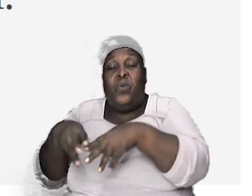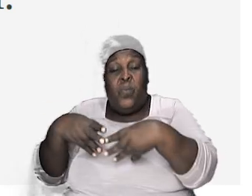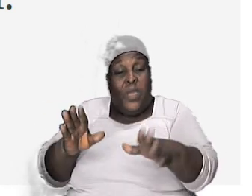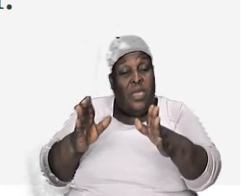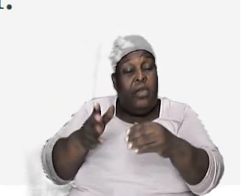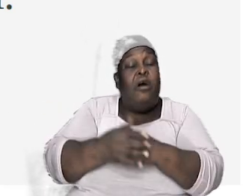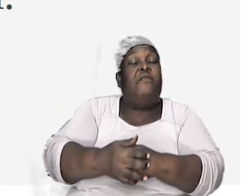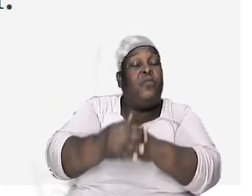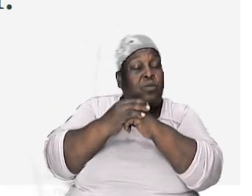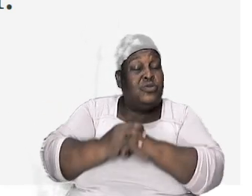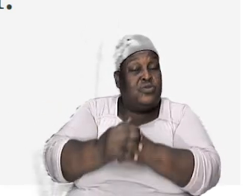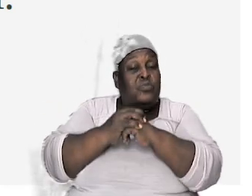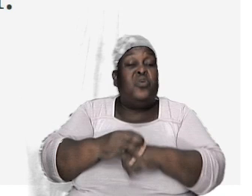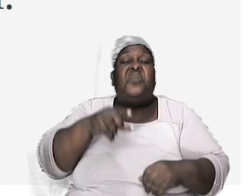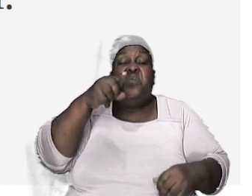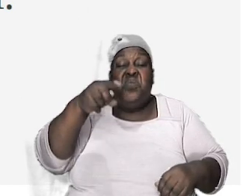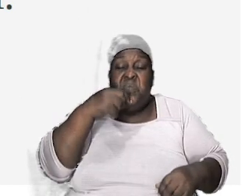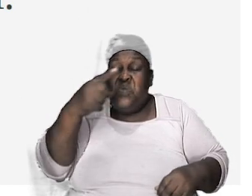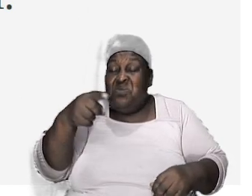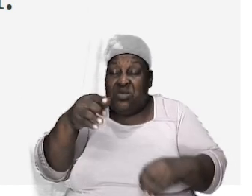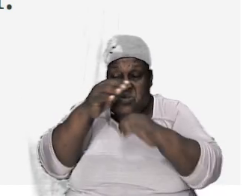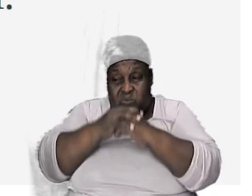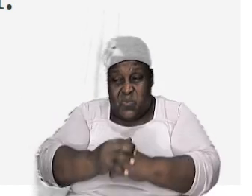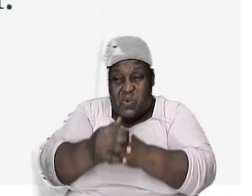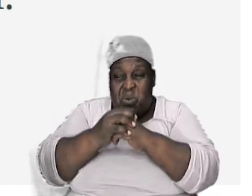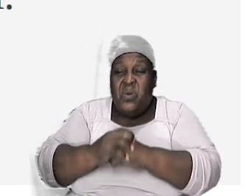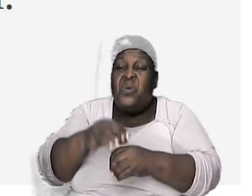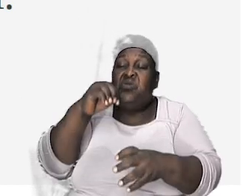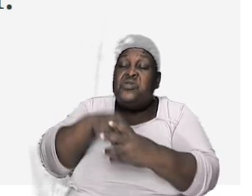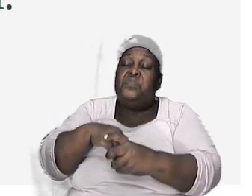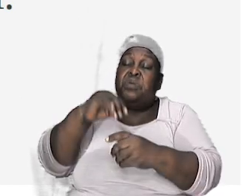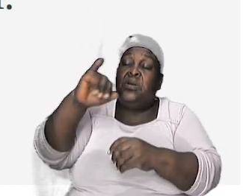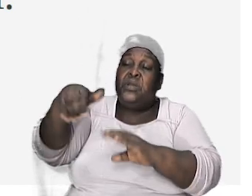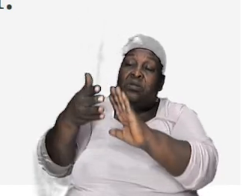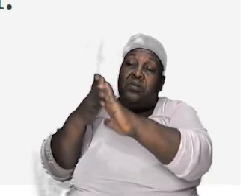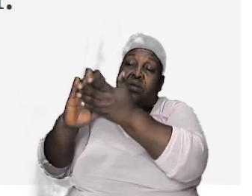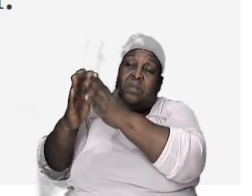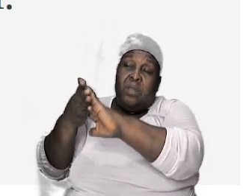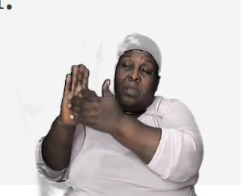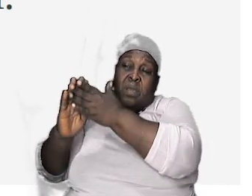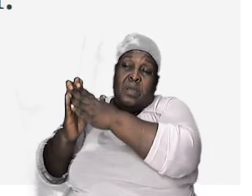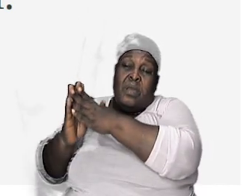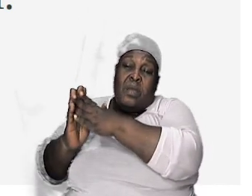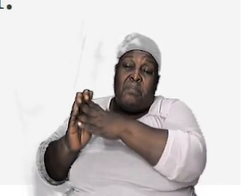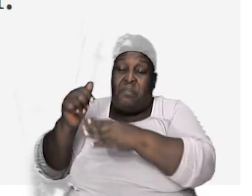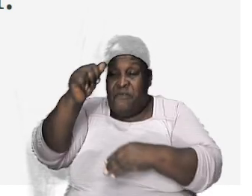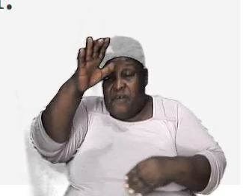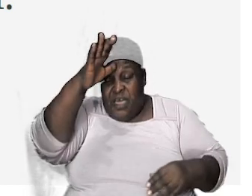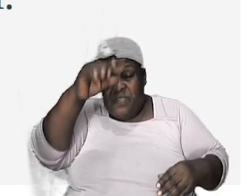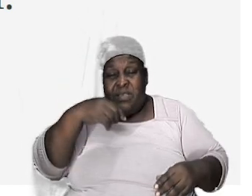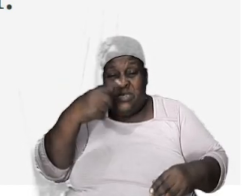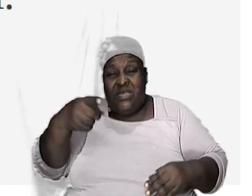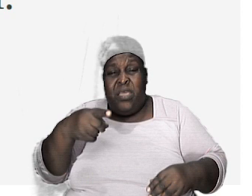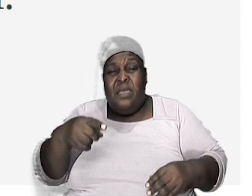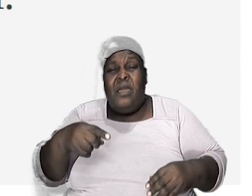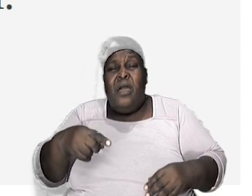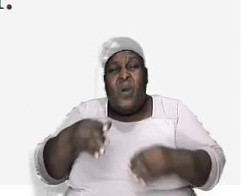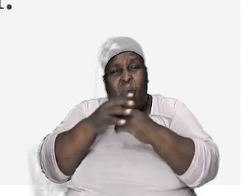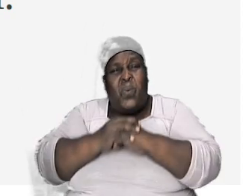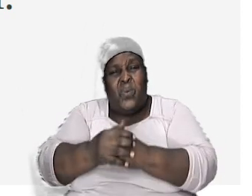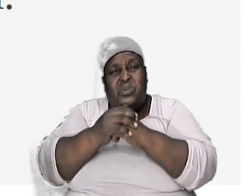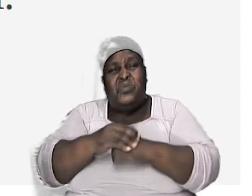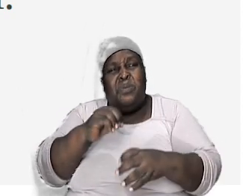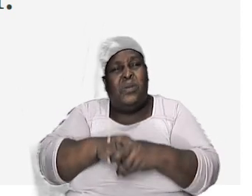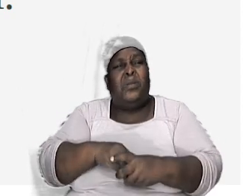say we must worship in Jerusalem, and my father said we must worship in Mount Gerizim. What is the truth? How do I